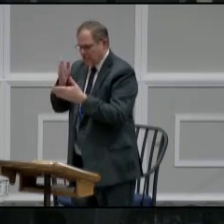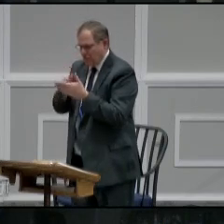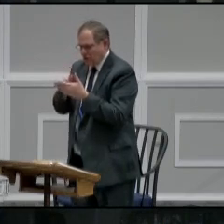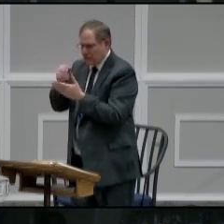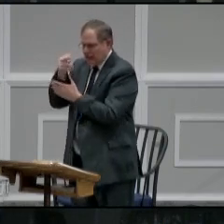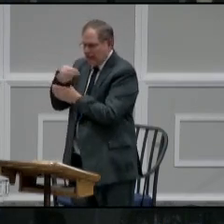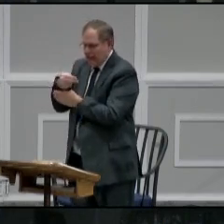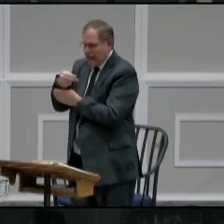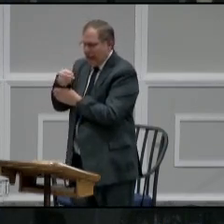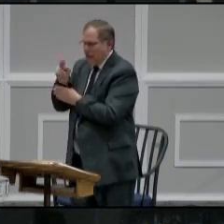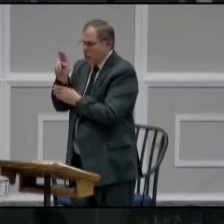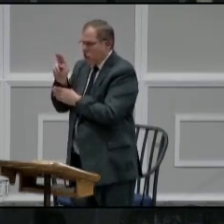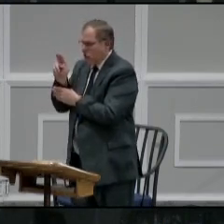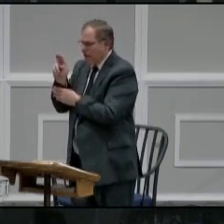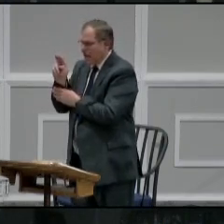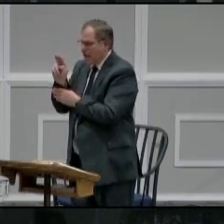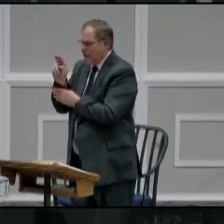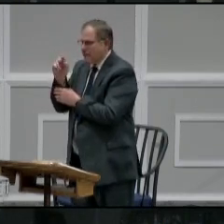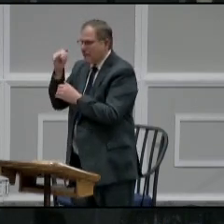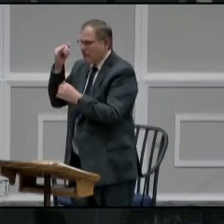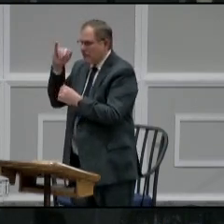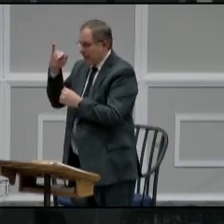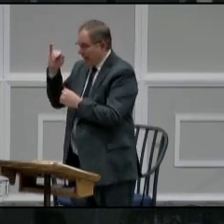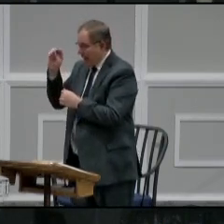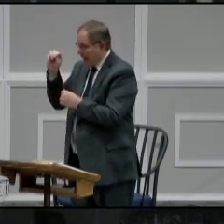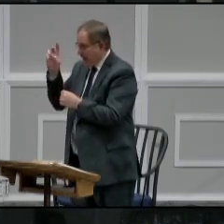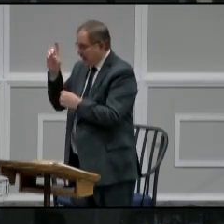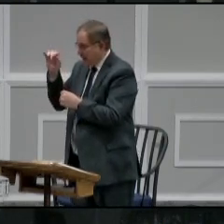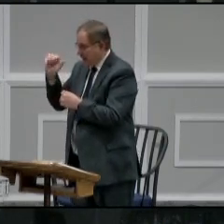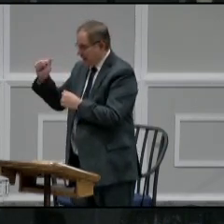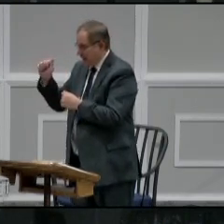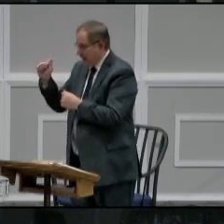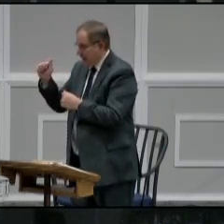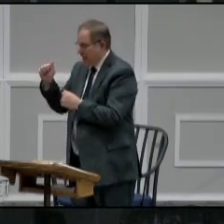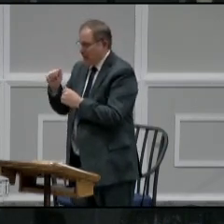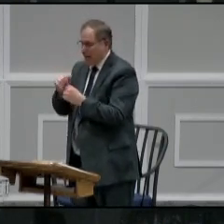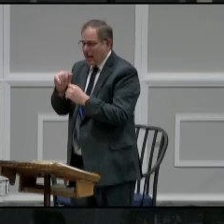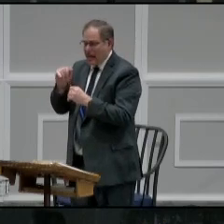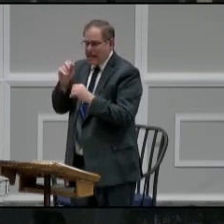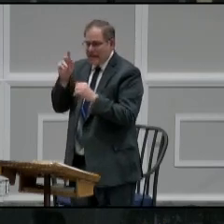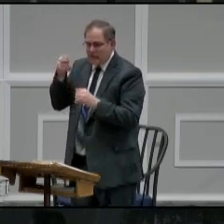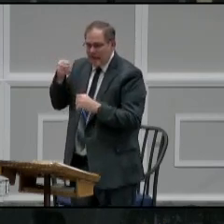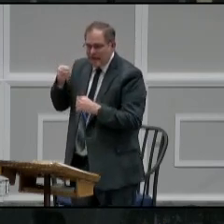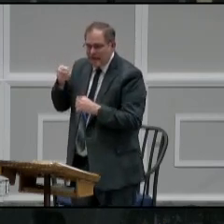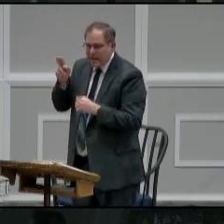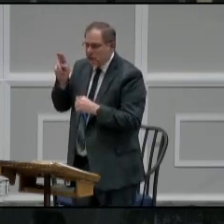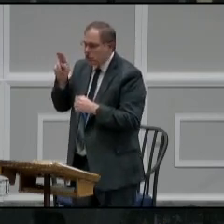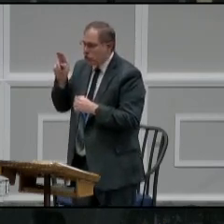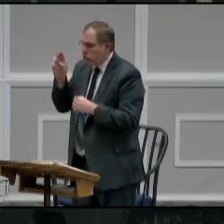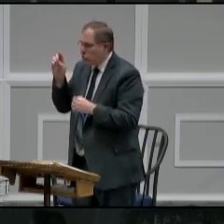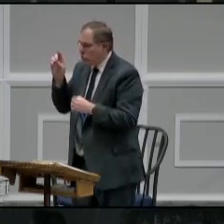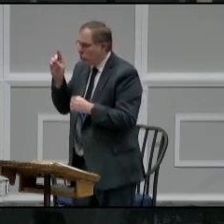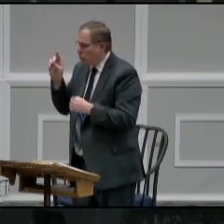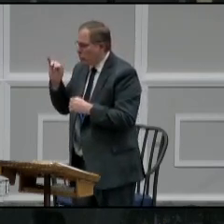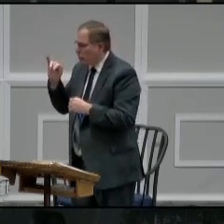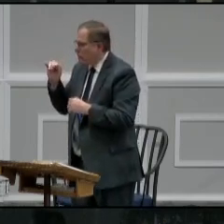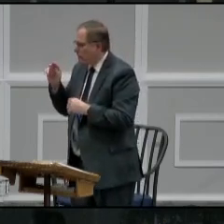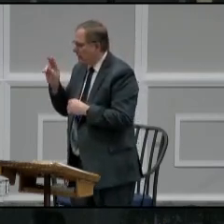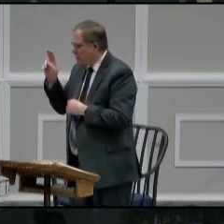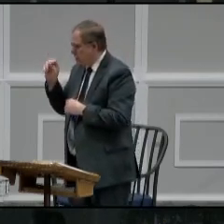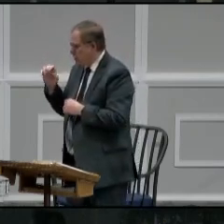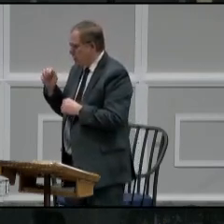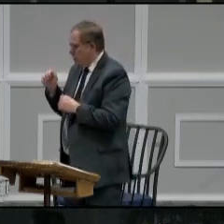People that had come from India and that part of the world and had come over to Pennsylvania, where I was the assistant pastor, and they